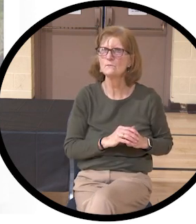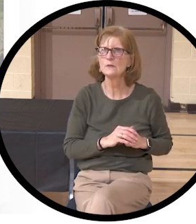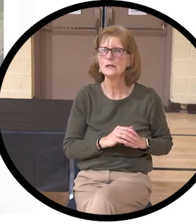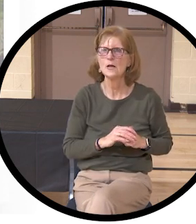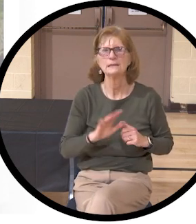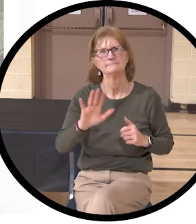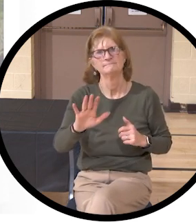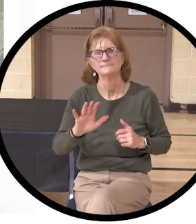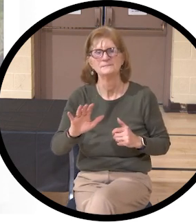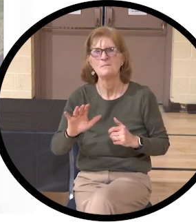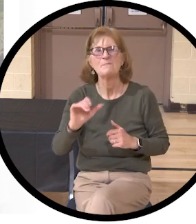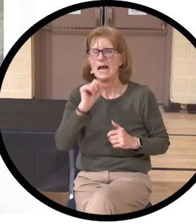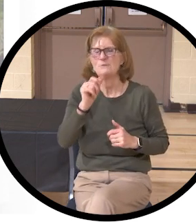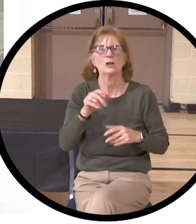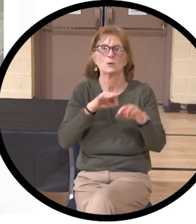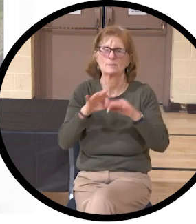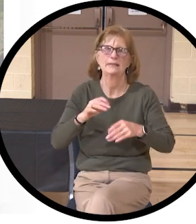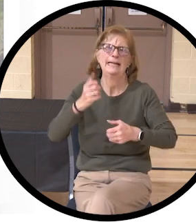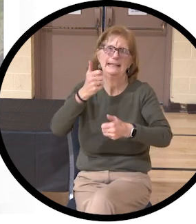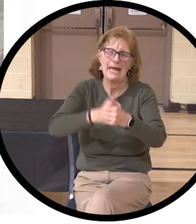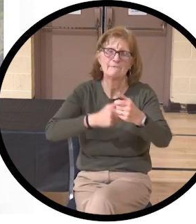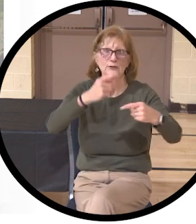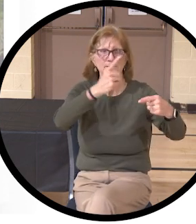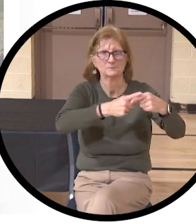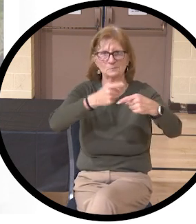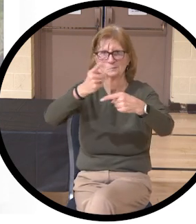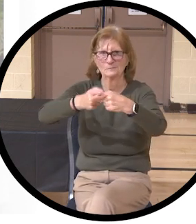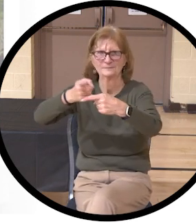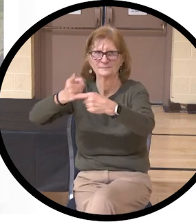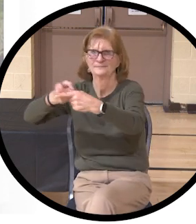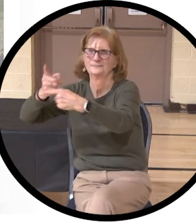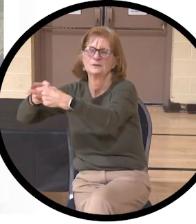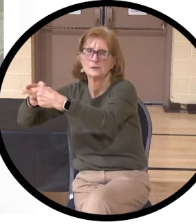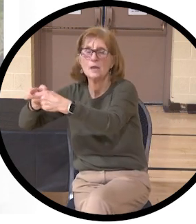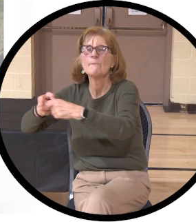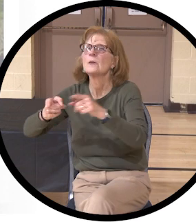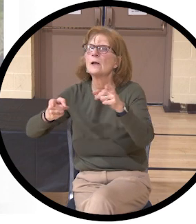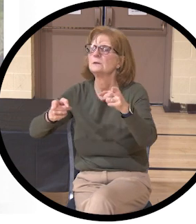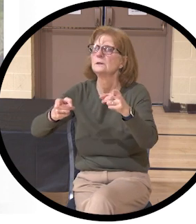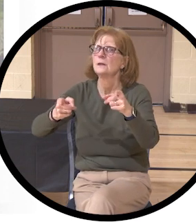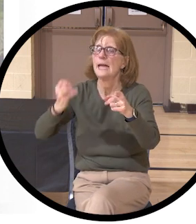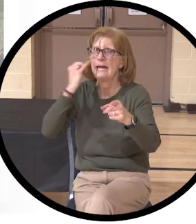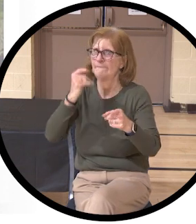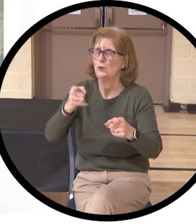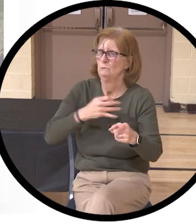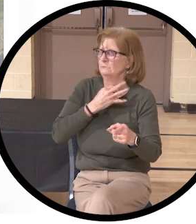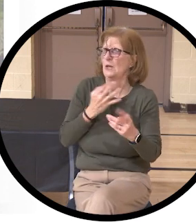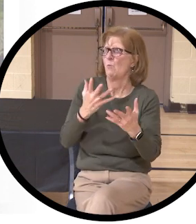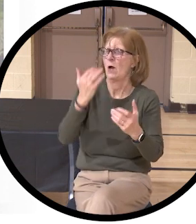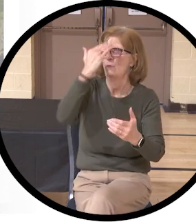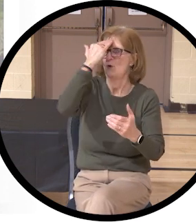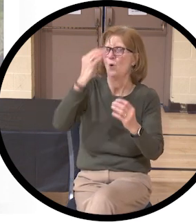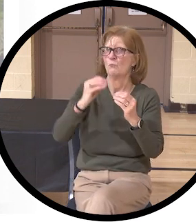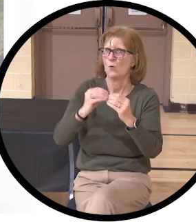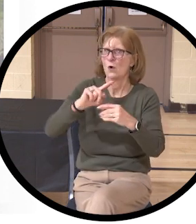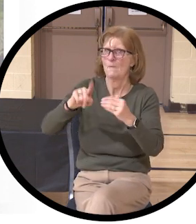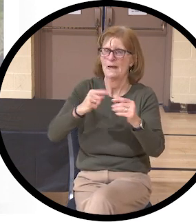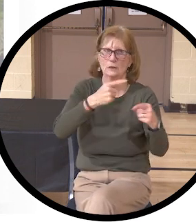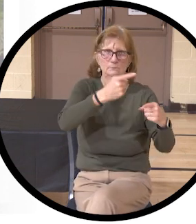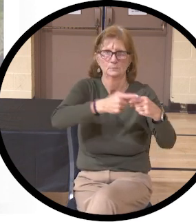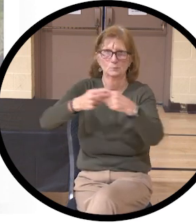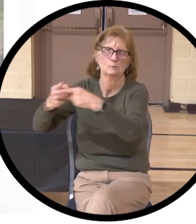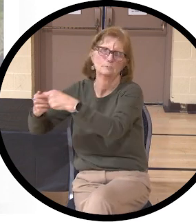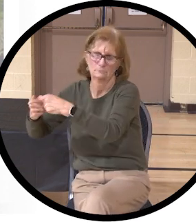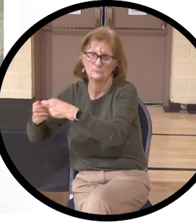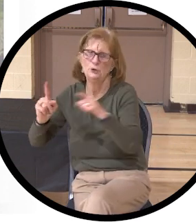I'm not going to go through every intersection, although, like we said, we will be posting the final designs as once they're further along. But these are some really